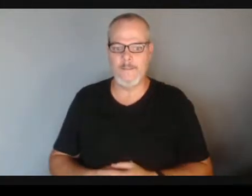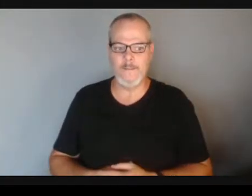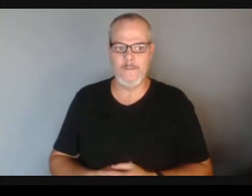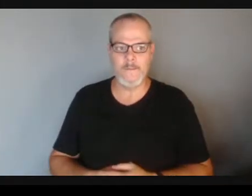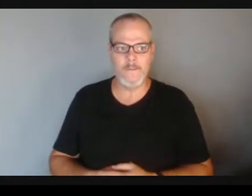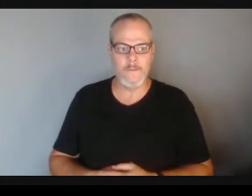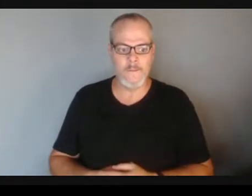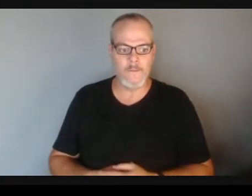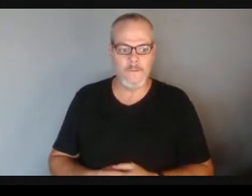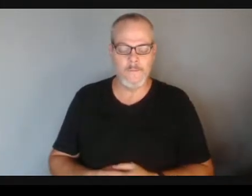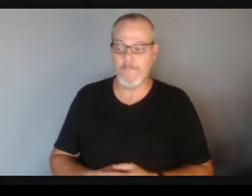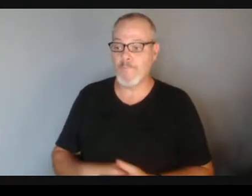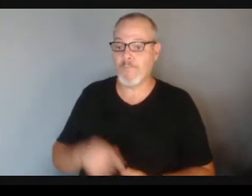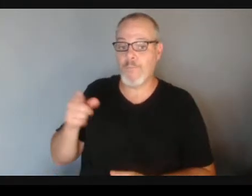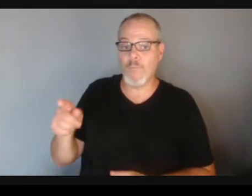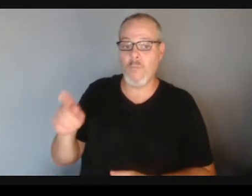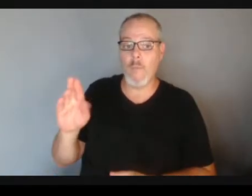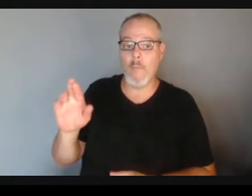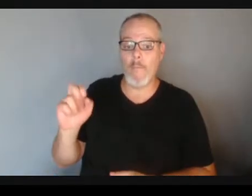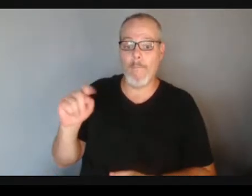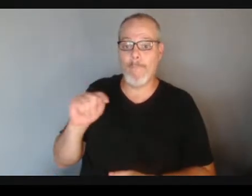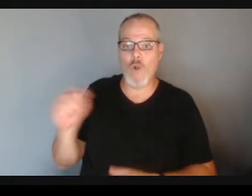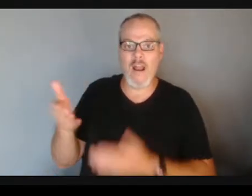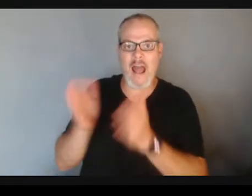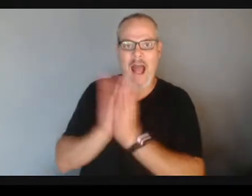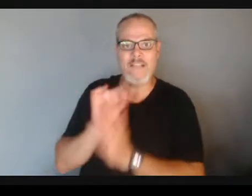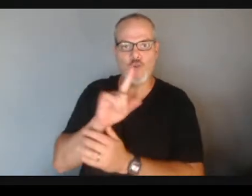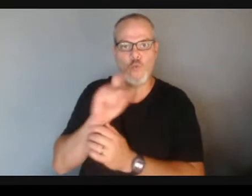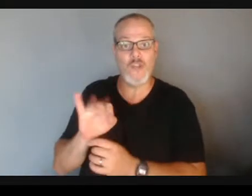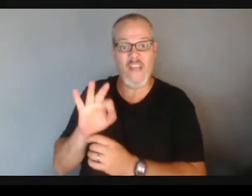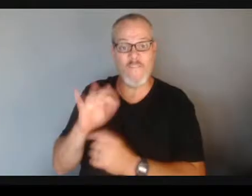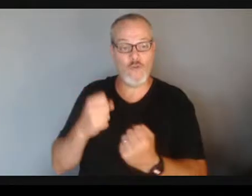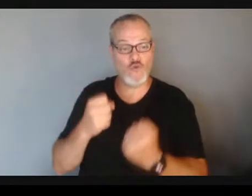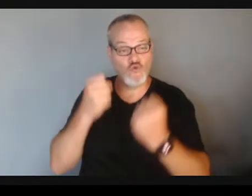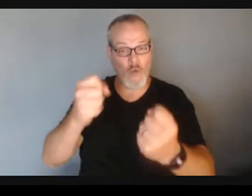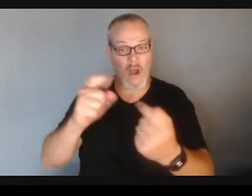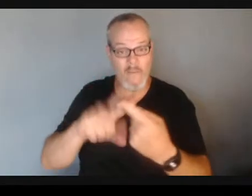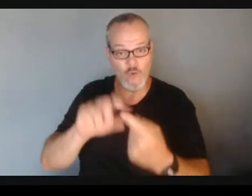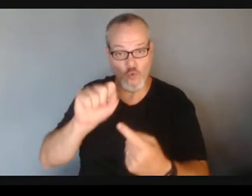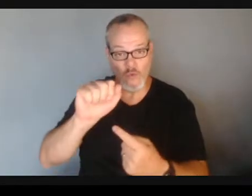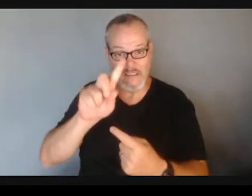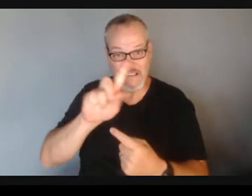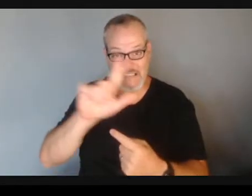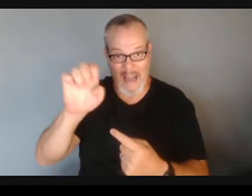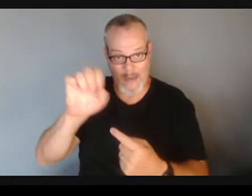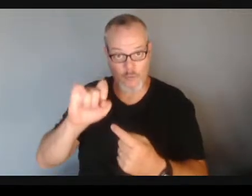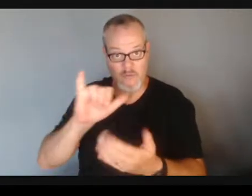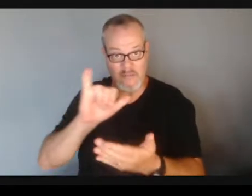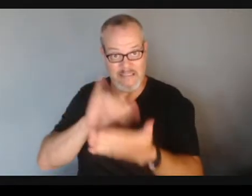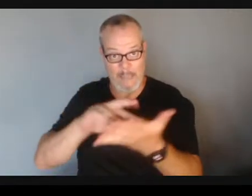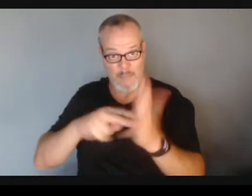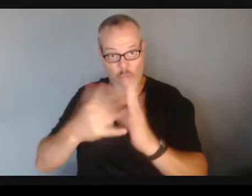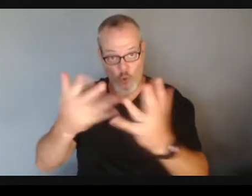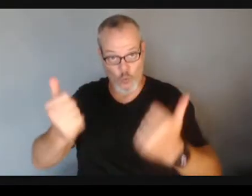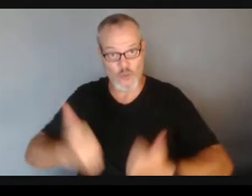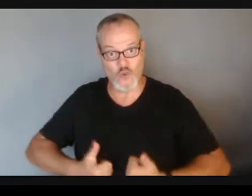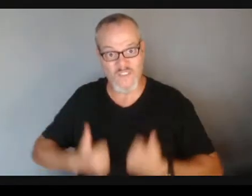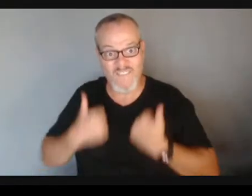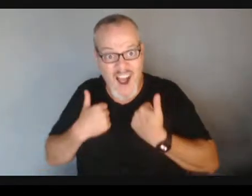Yeah, Brett asked the question, if you had to go all the way to the saddle, would you even want to survive? And I've asked that same question